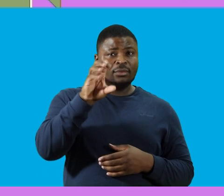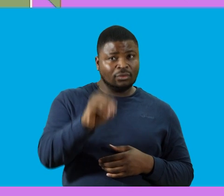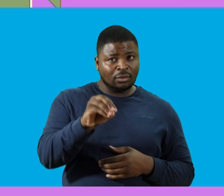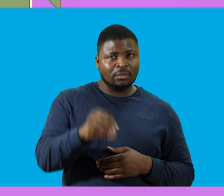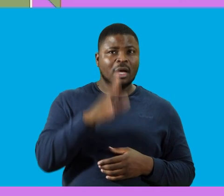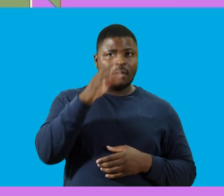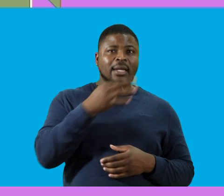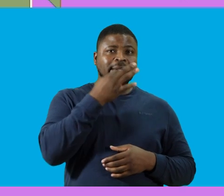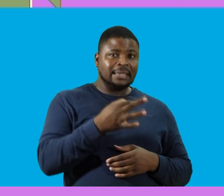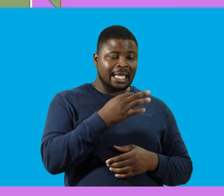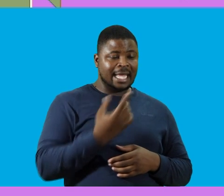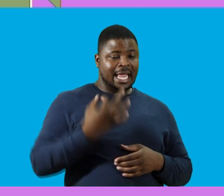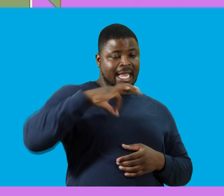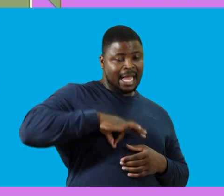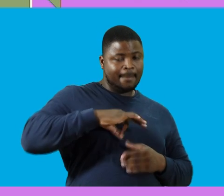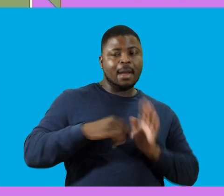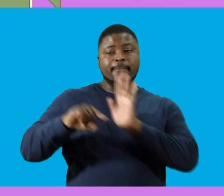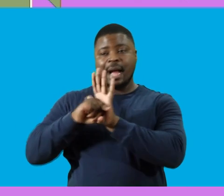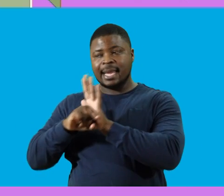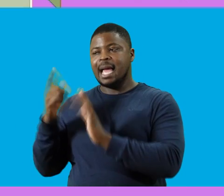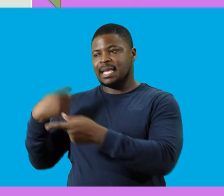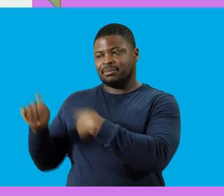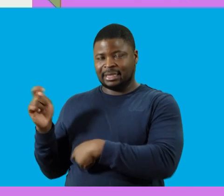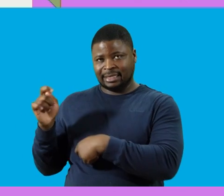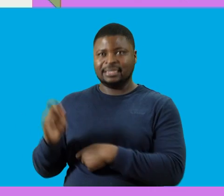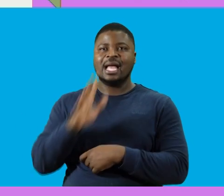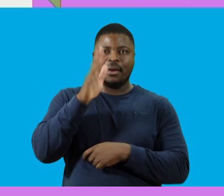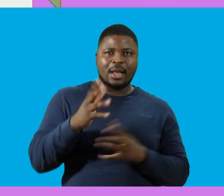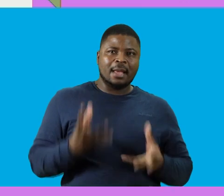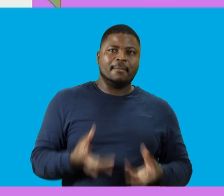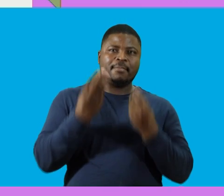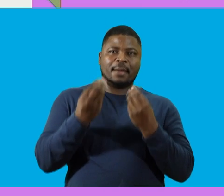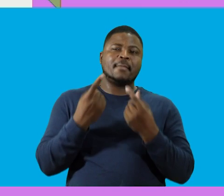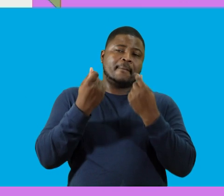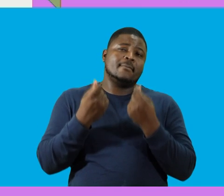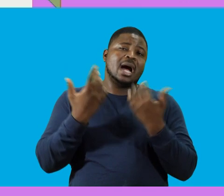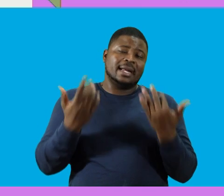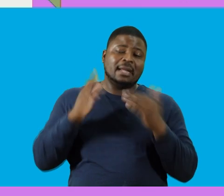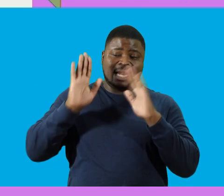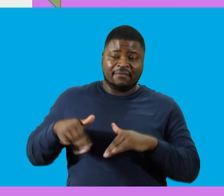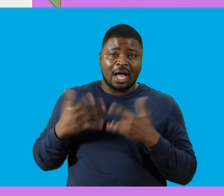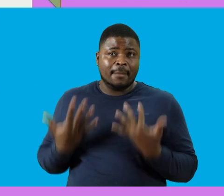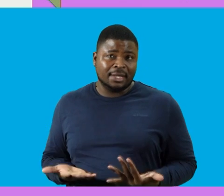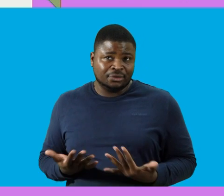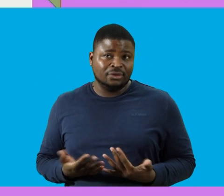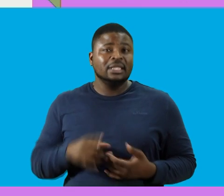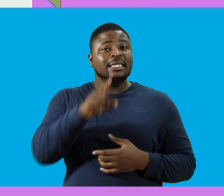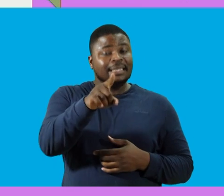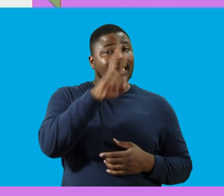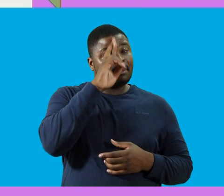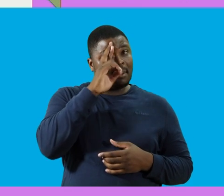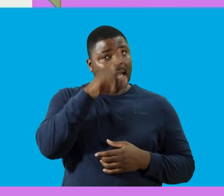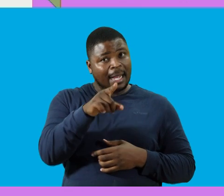say my income minus my expenses, and that will give me money left over. Please